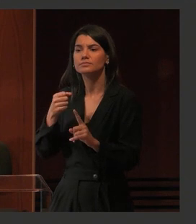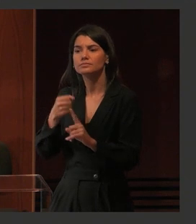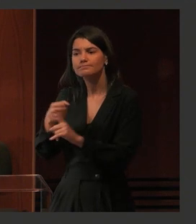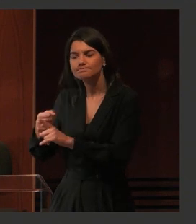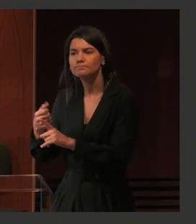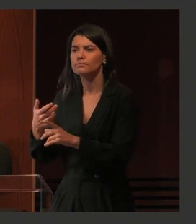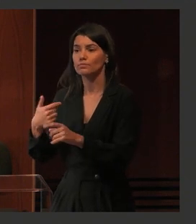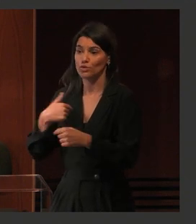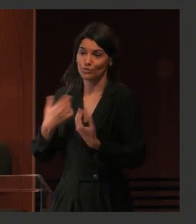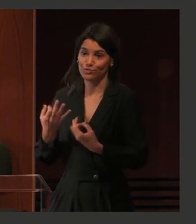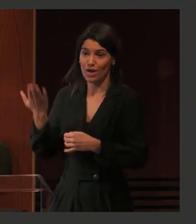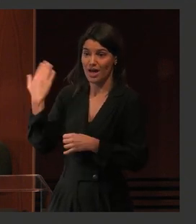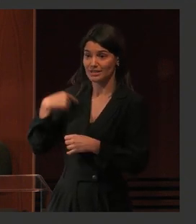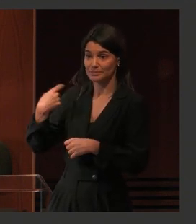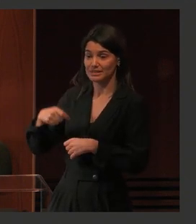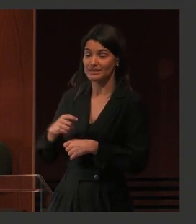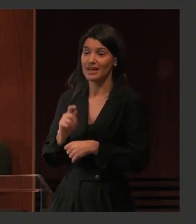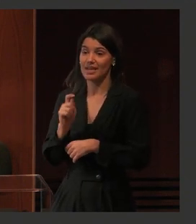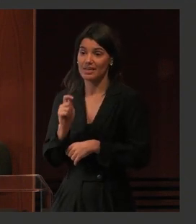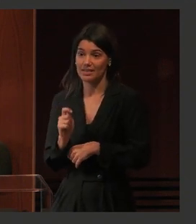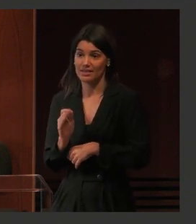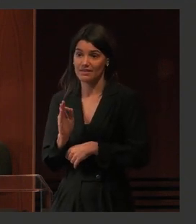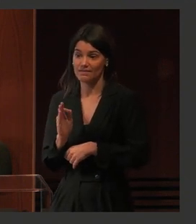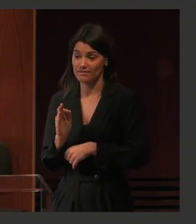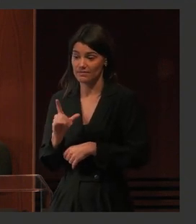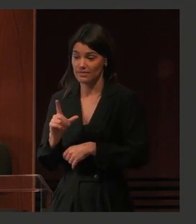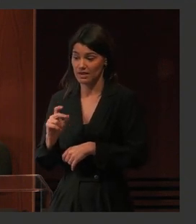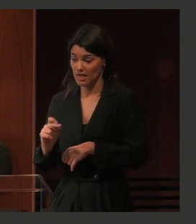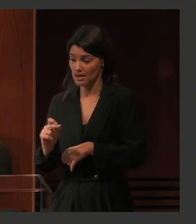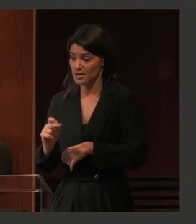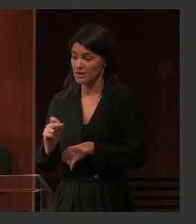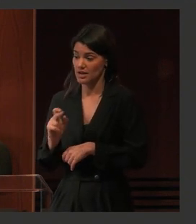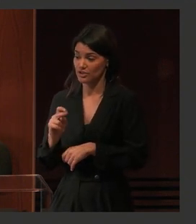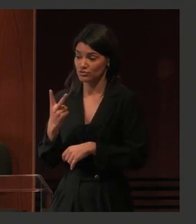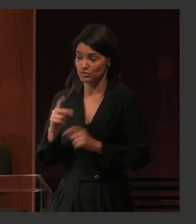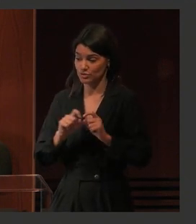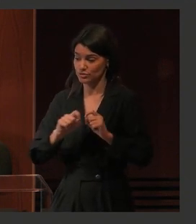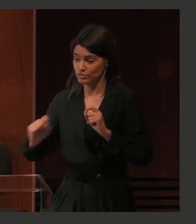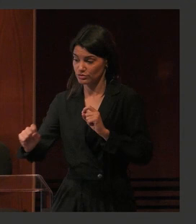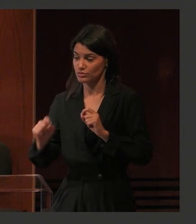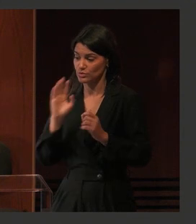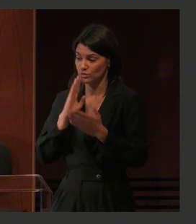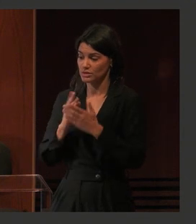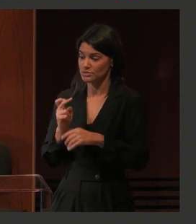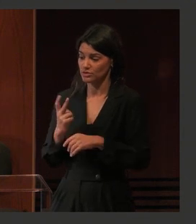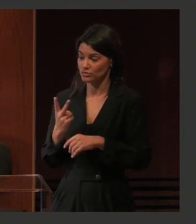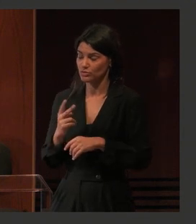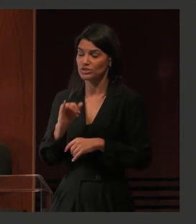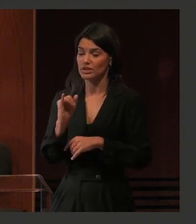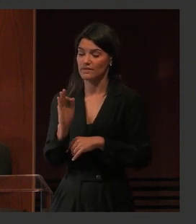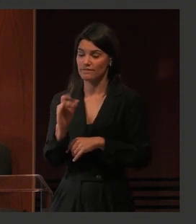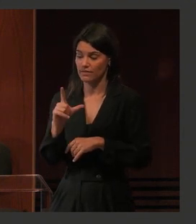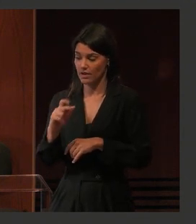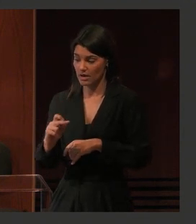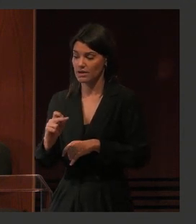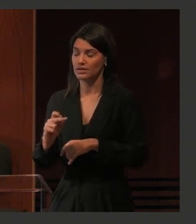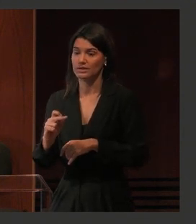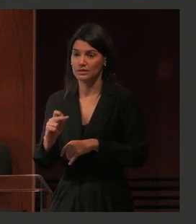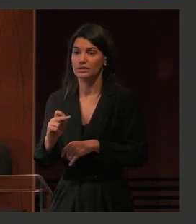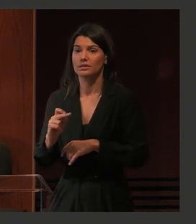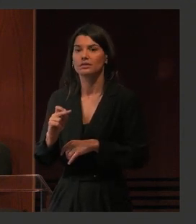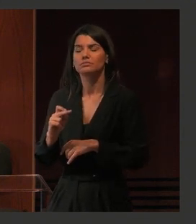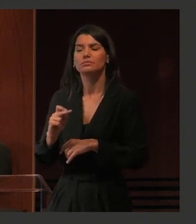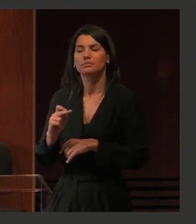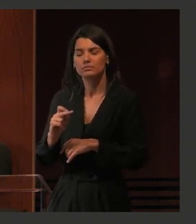president for the last 2 years, that IFLA already discovered or